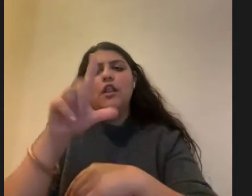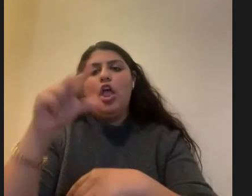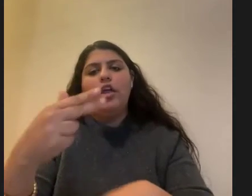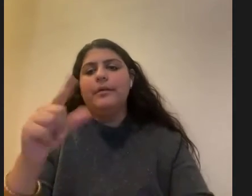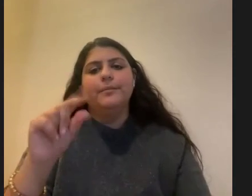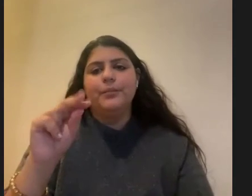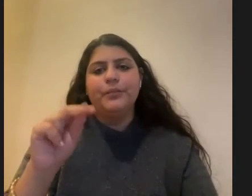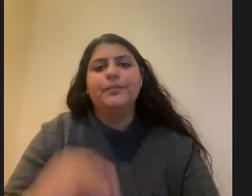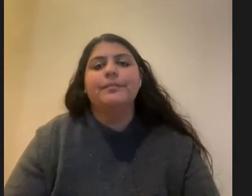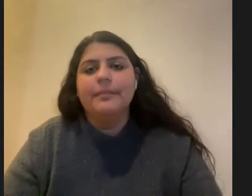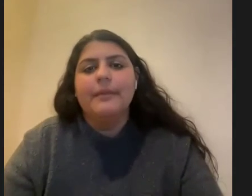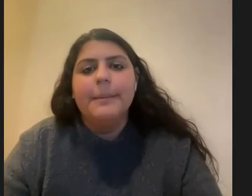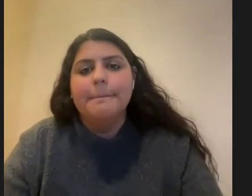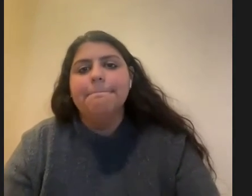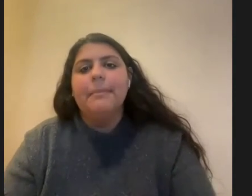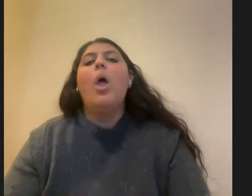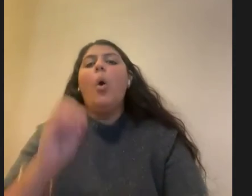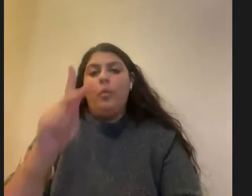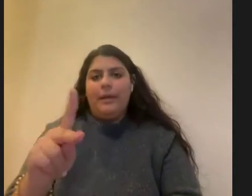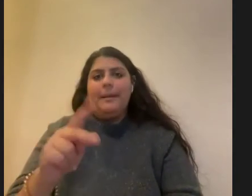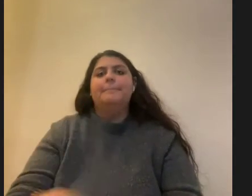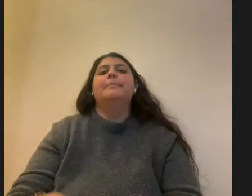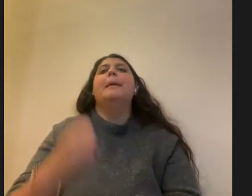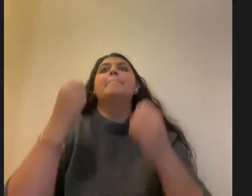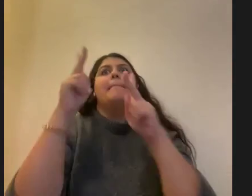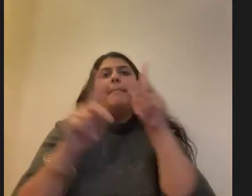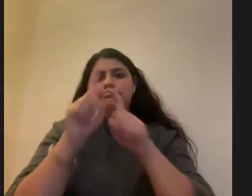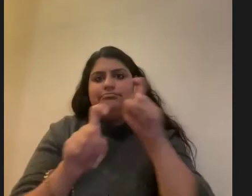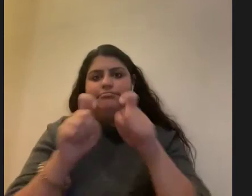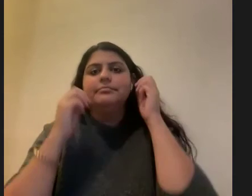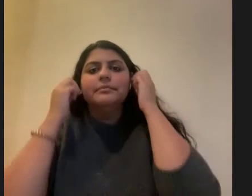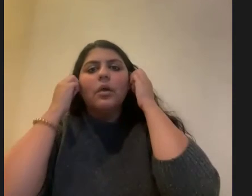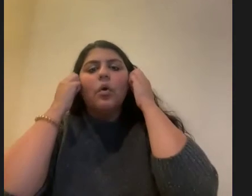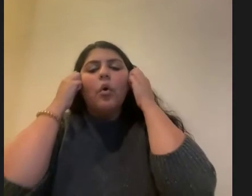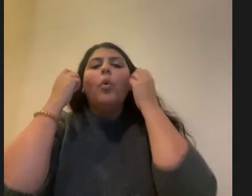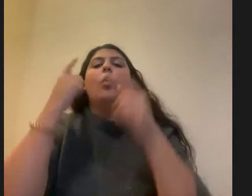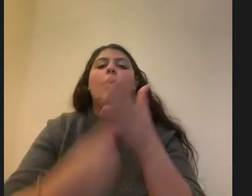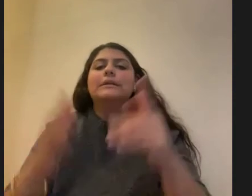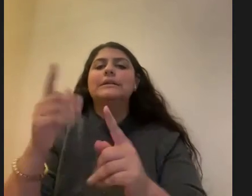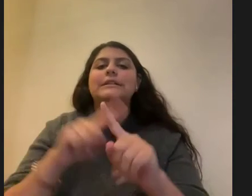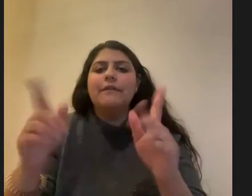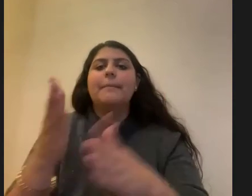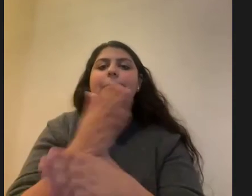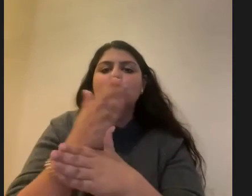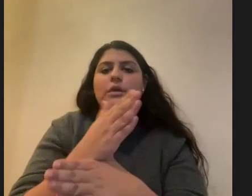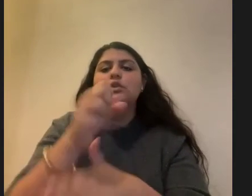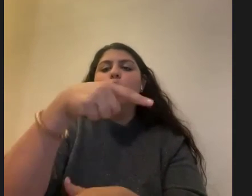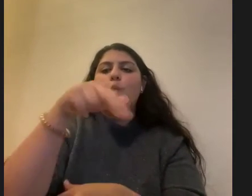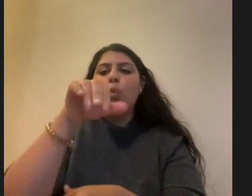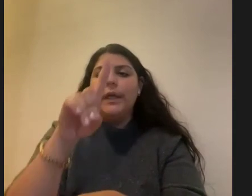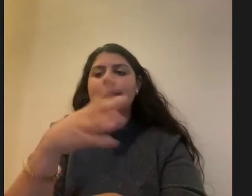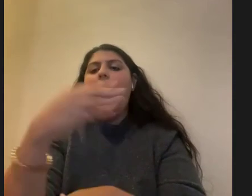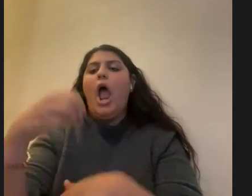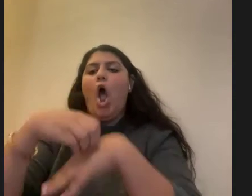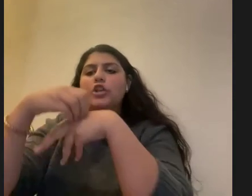Mm-mm. All right, here's the age-old question from many different people. What is the difference between a squid and an octopus?